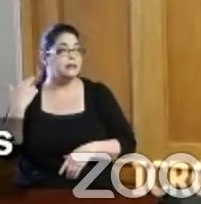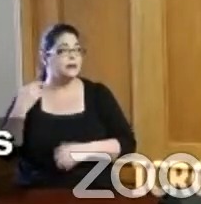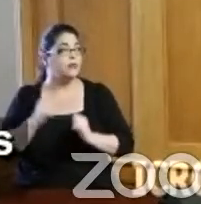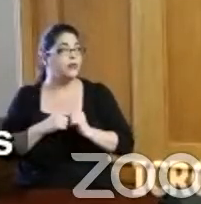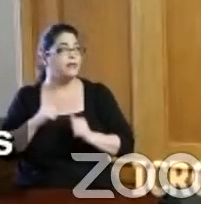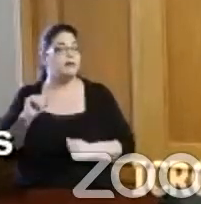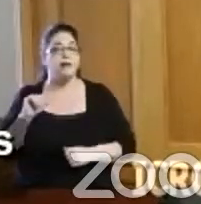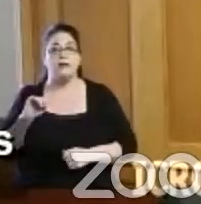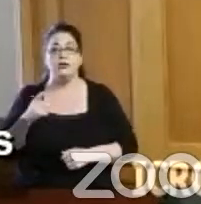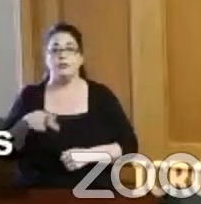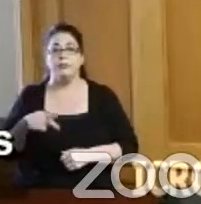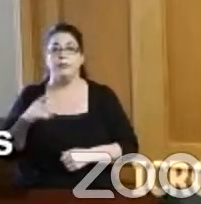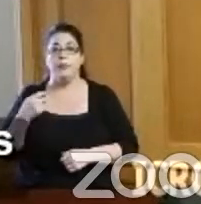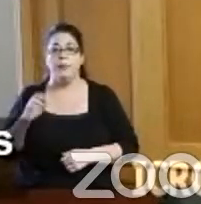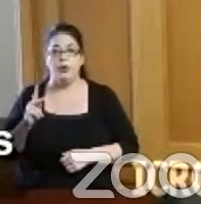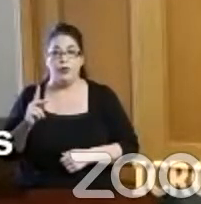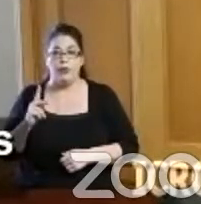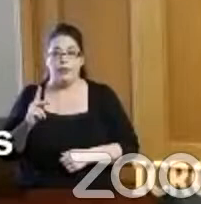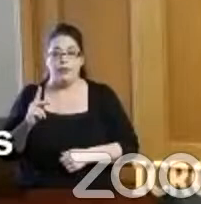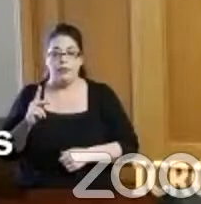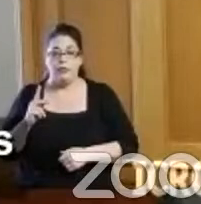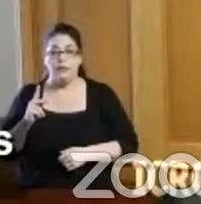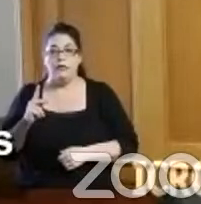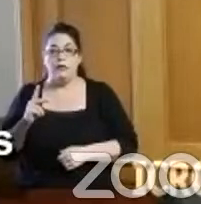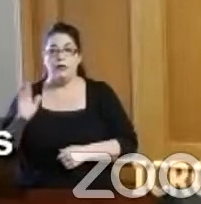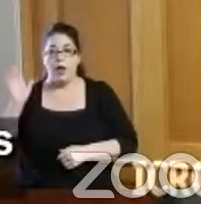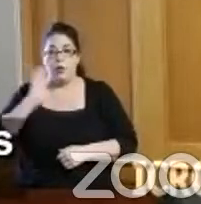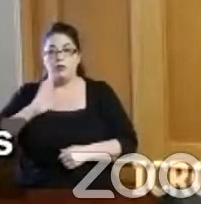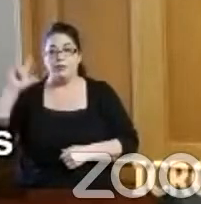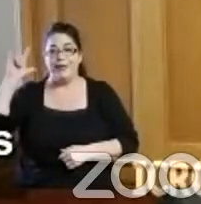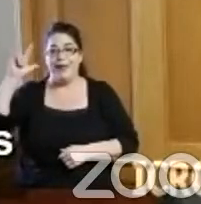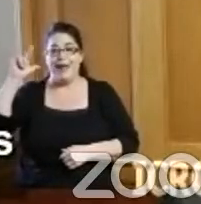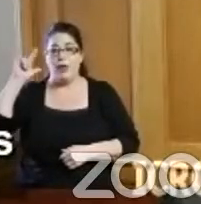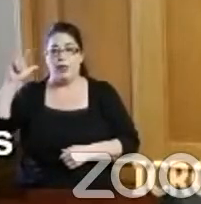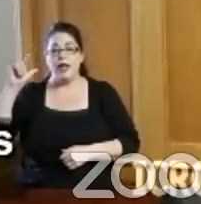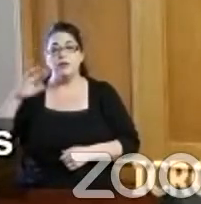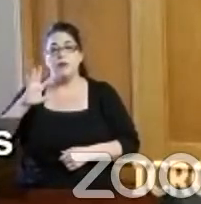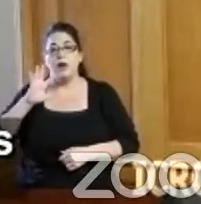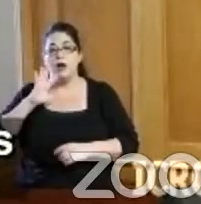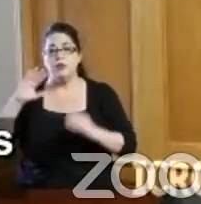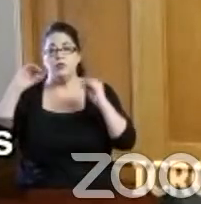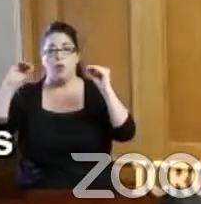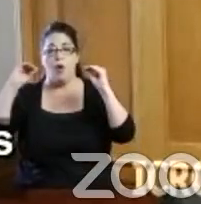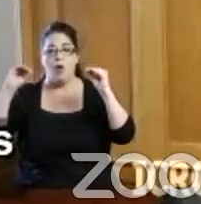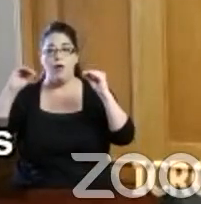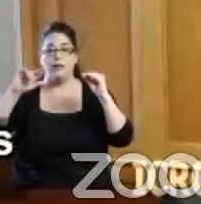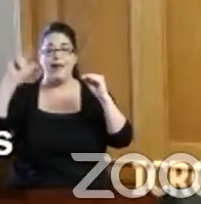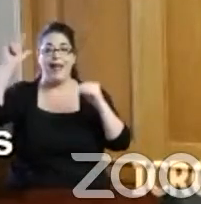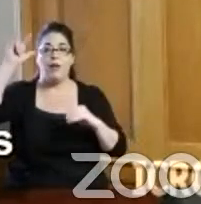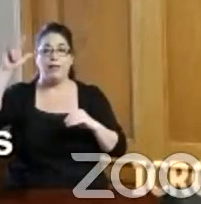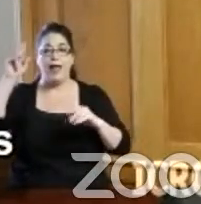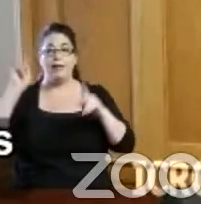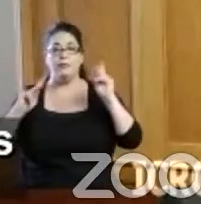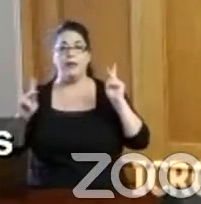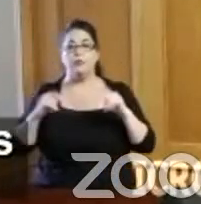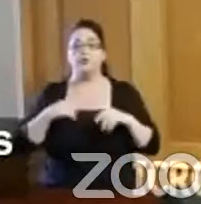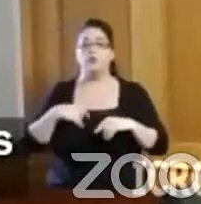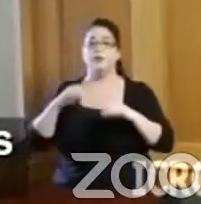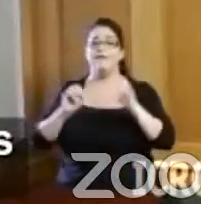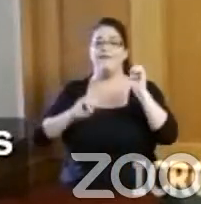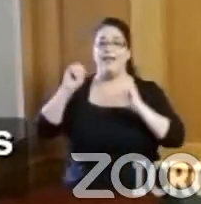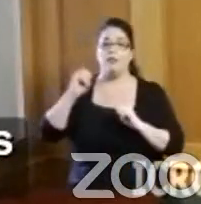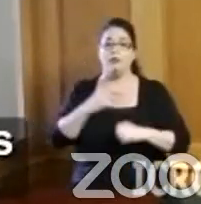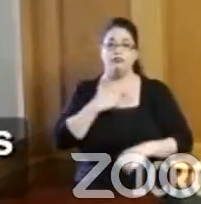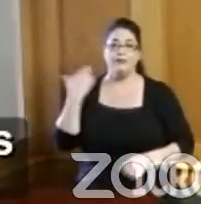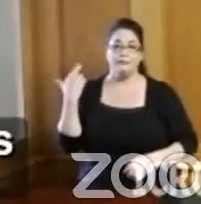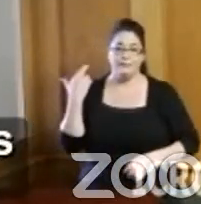township park. I used to be an airline pilot and I taught airline pilots how to evaluate risk. And one of the things we